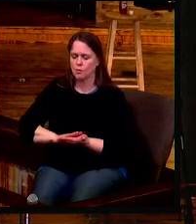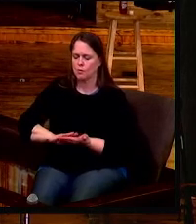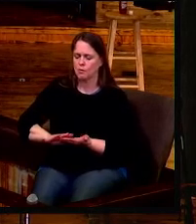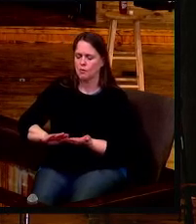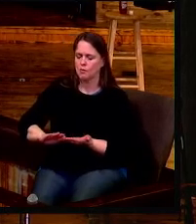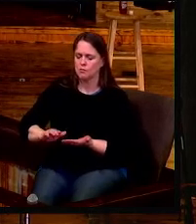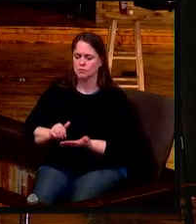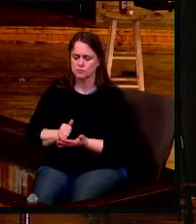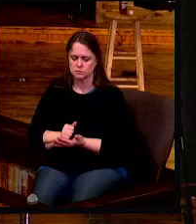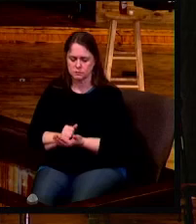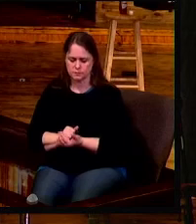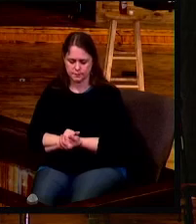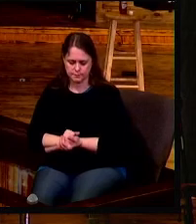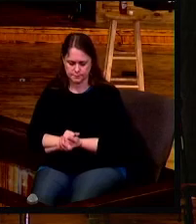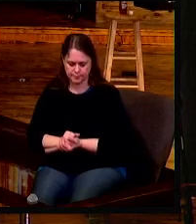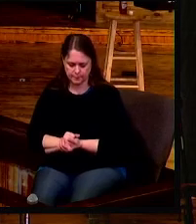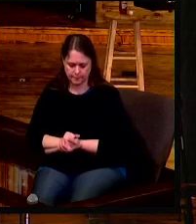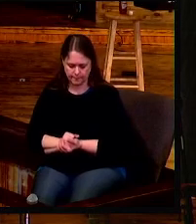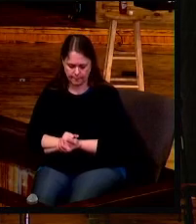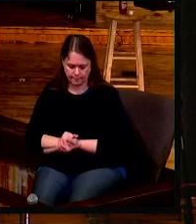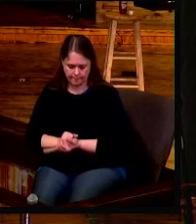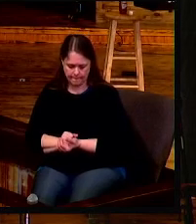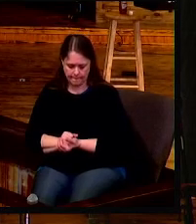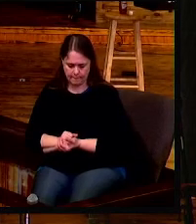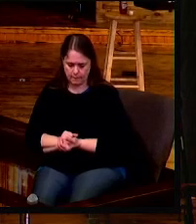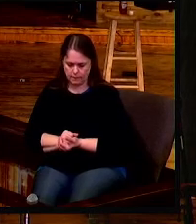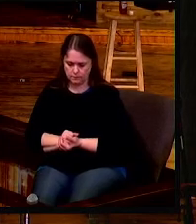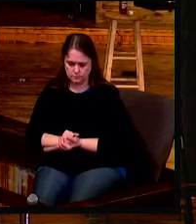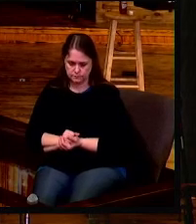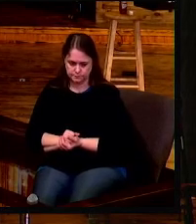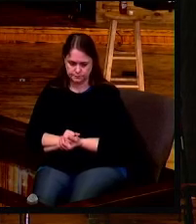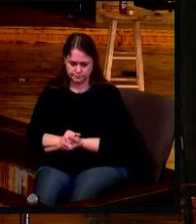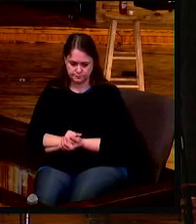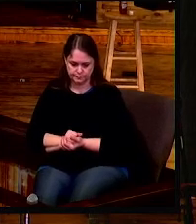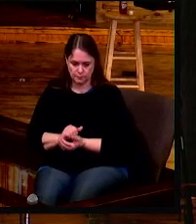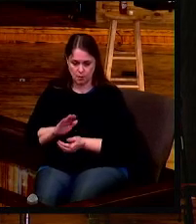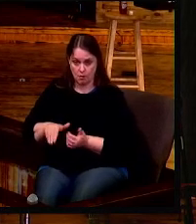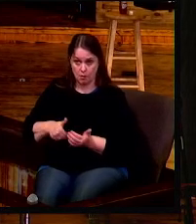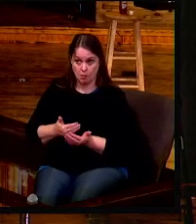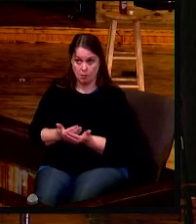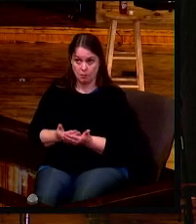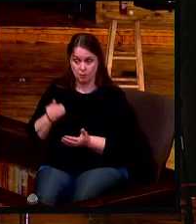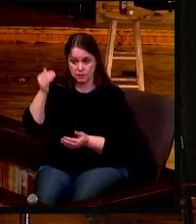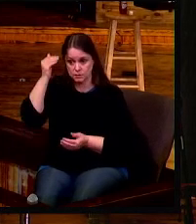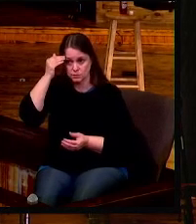down. Don't ever underestimate the power of your words, because the devil doesn't.